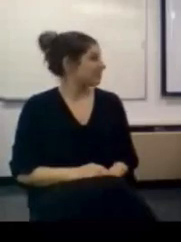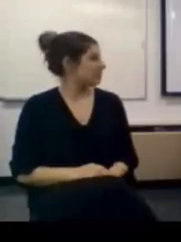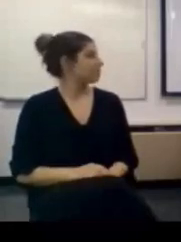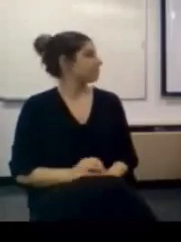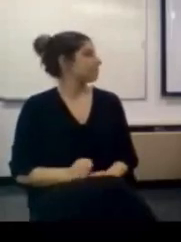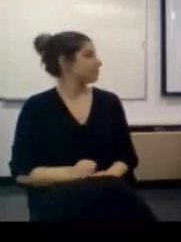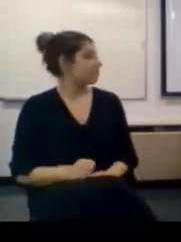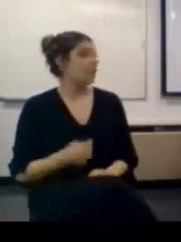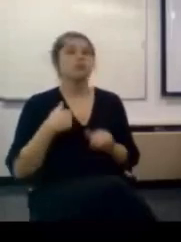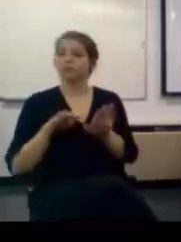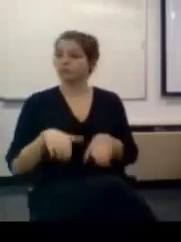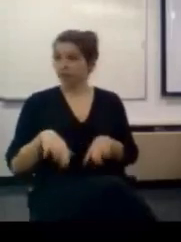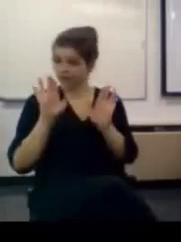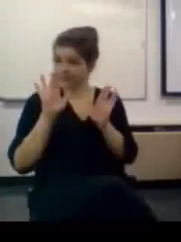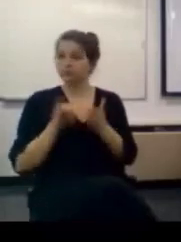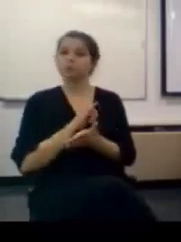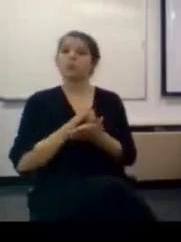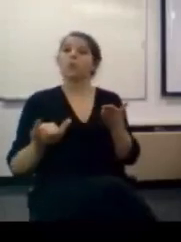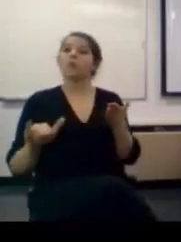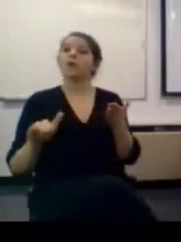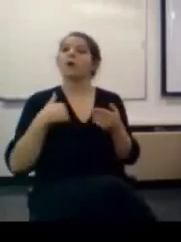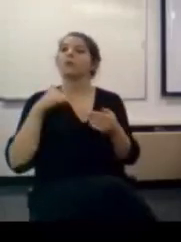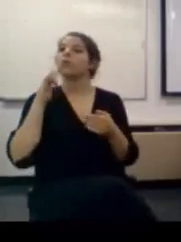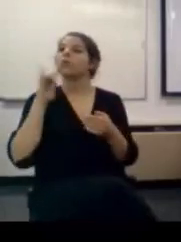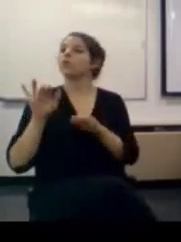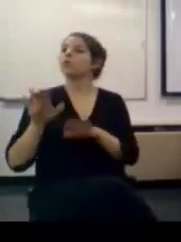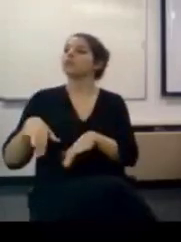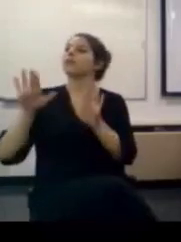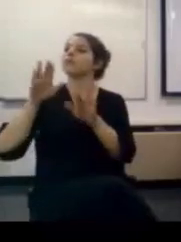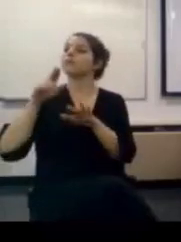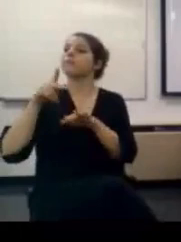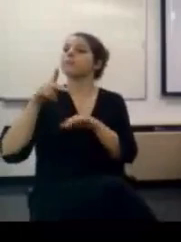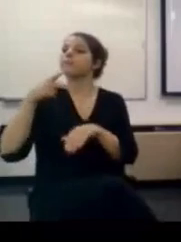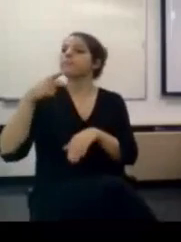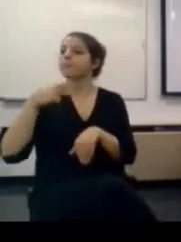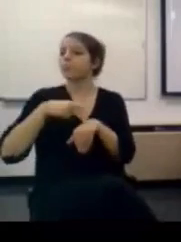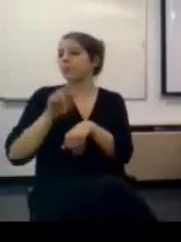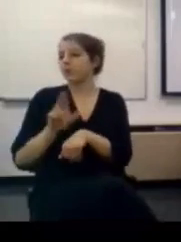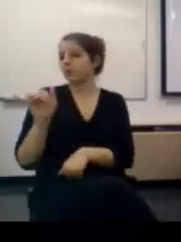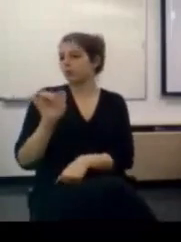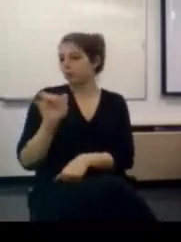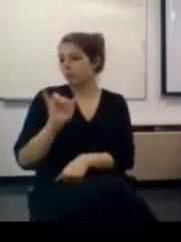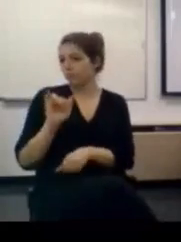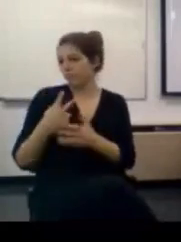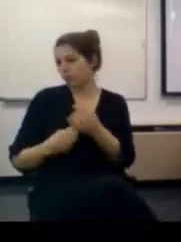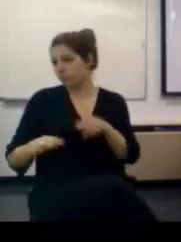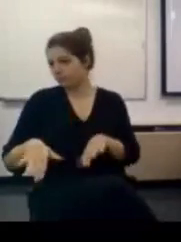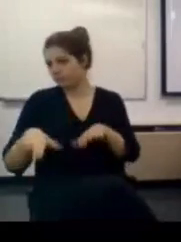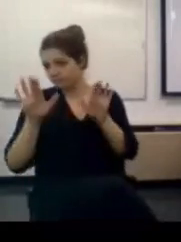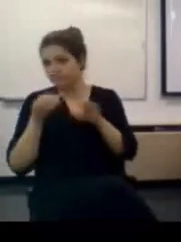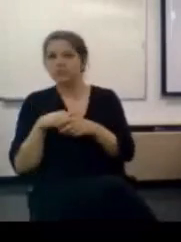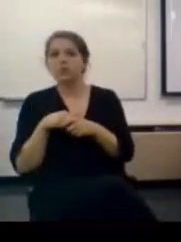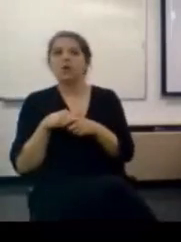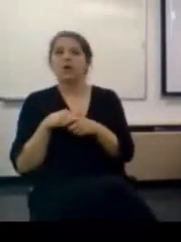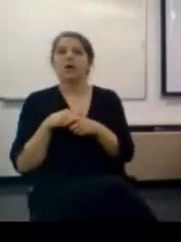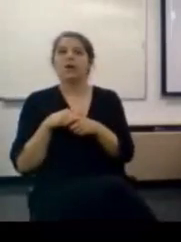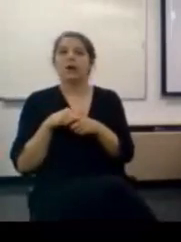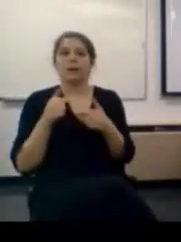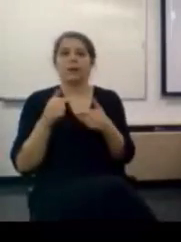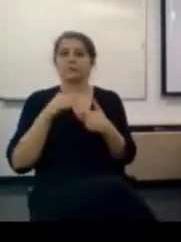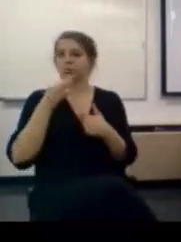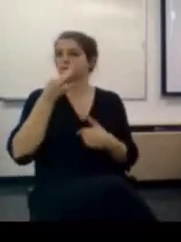Five girls and one boy. So I was raised in New York, and I was also raised in Puerto Rico. So it was one of those that was just